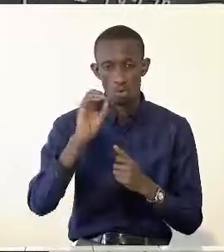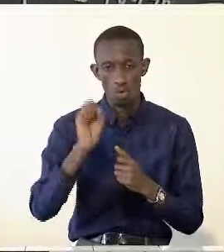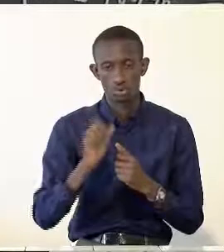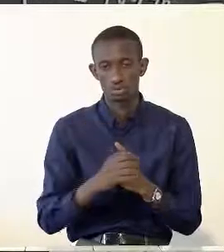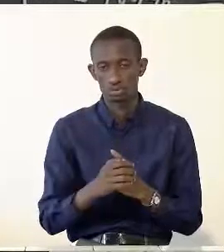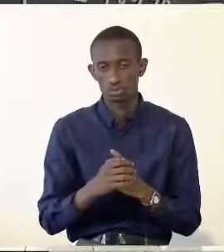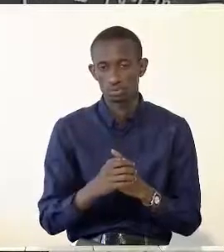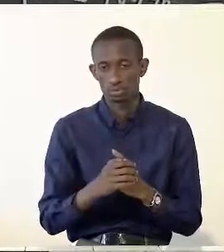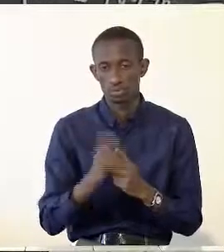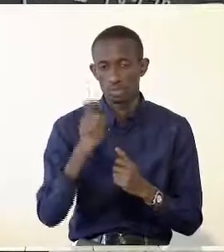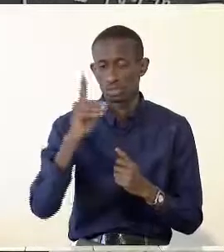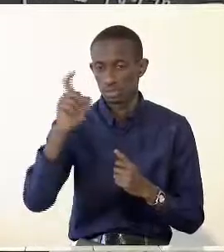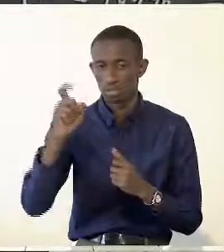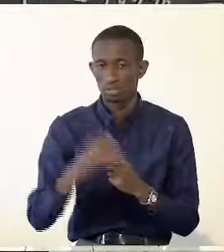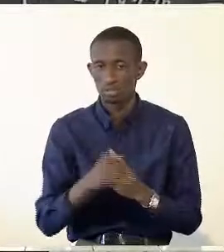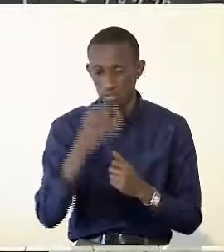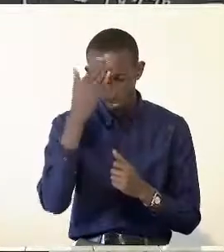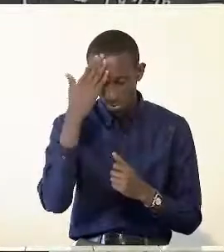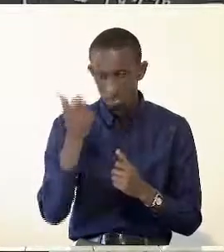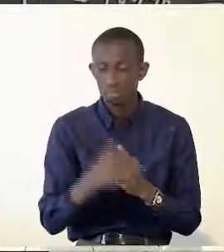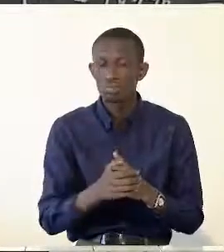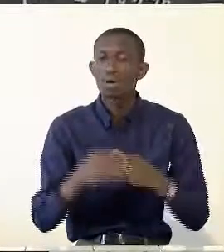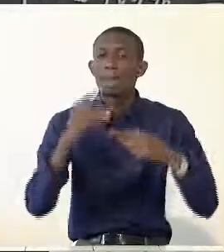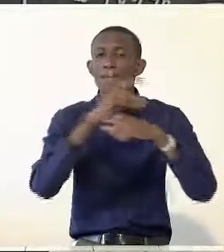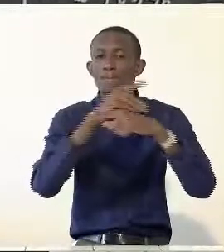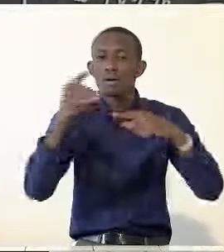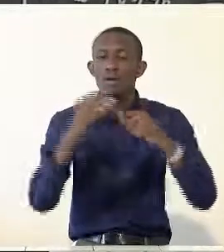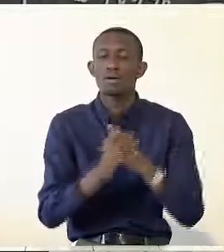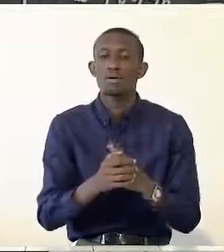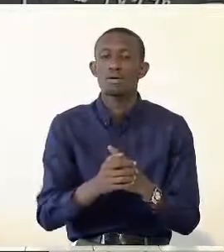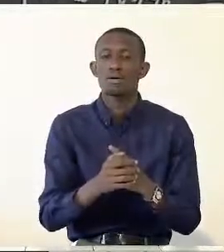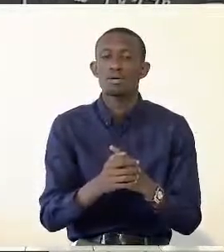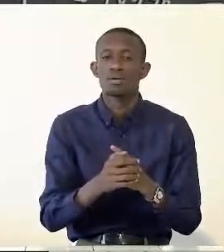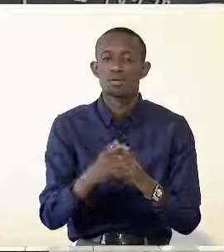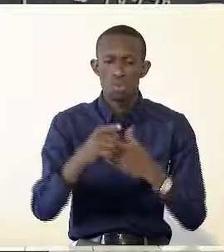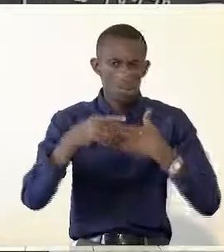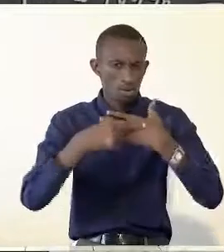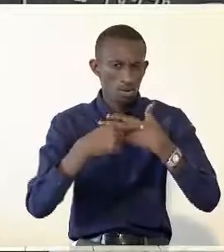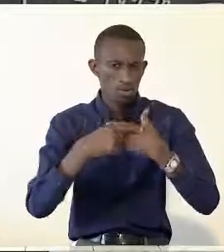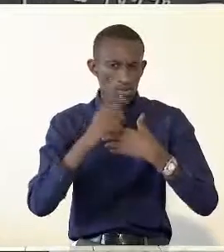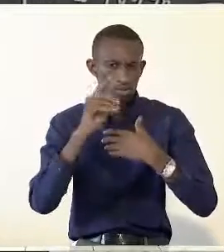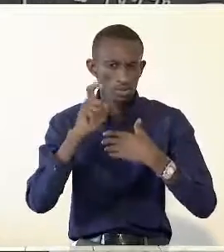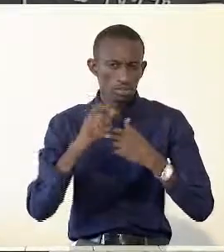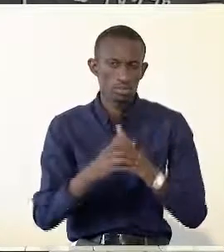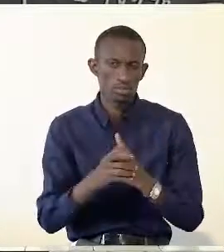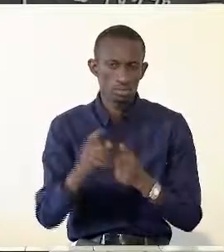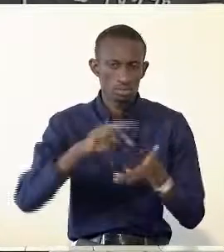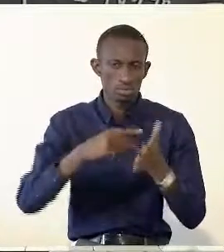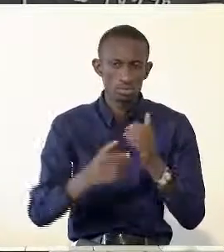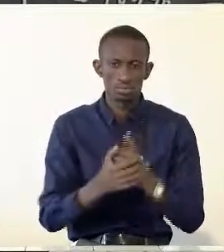know that the derivative of cos x is minus sin x. Means that I have neg